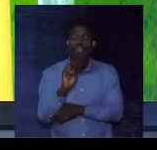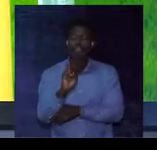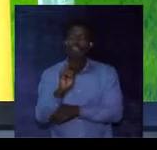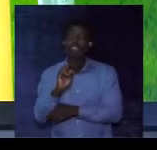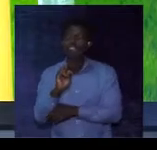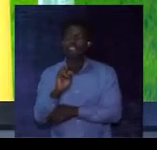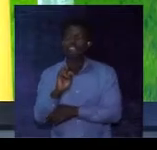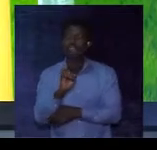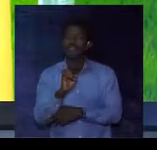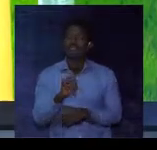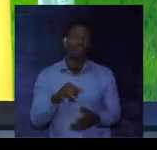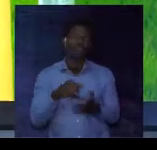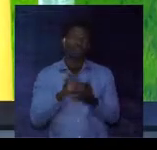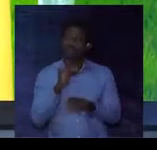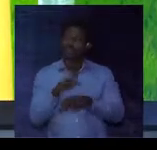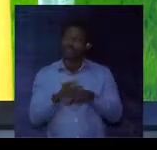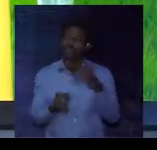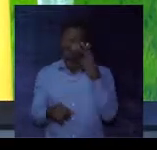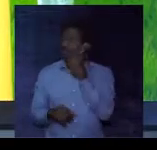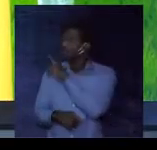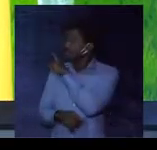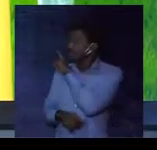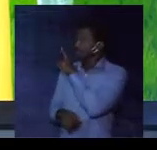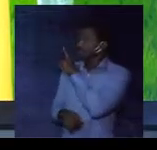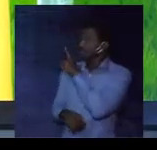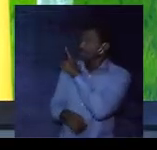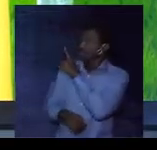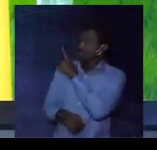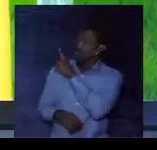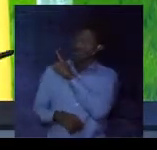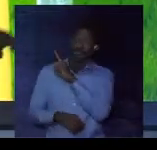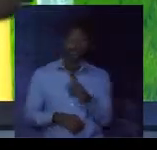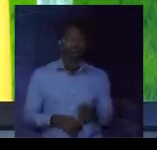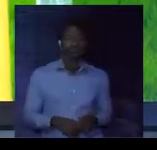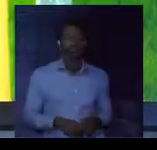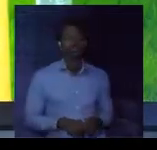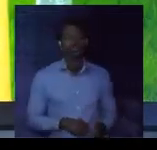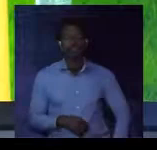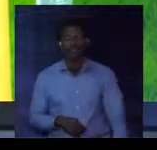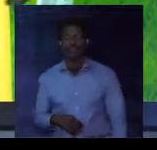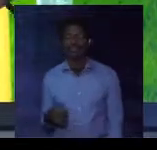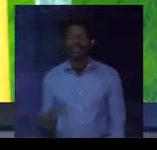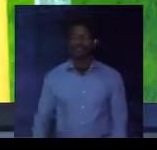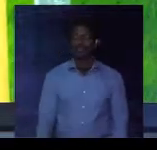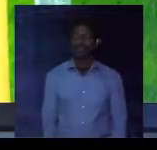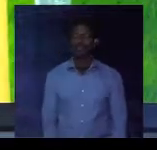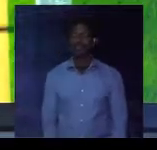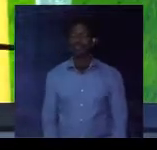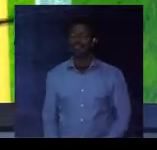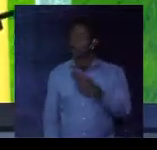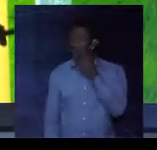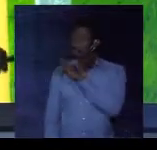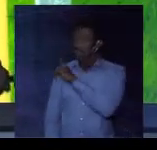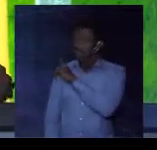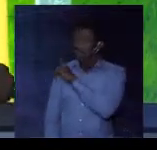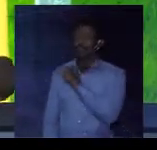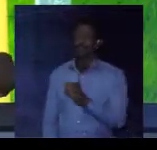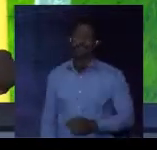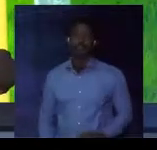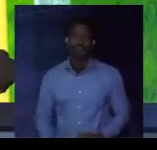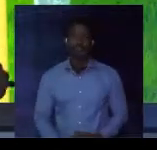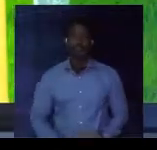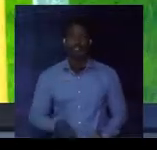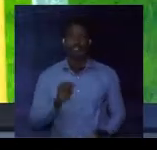the instrument for measuring rainfall is called rain gauge. So this is the typical diagram of how rain